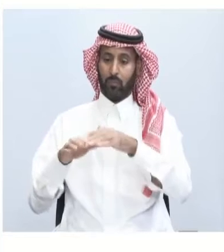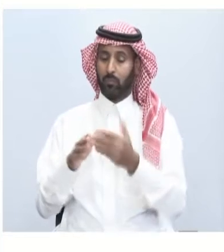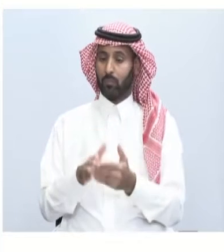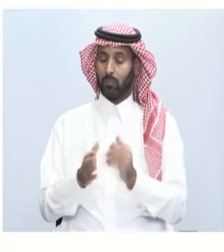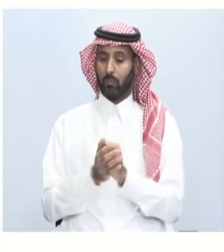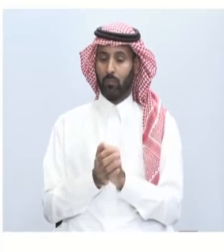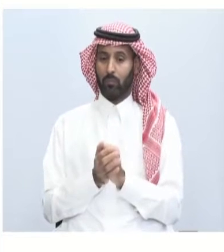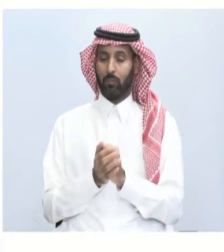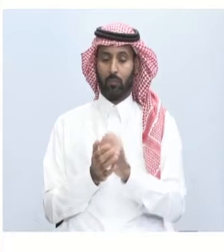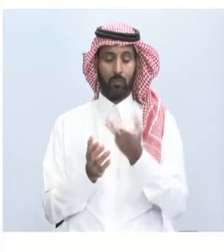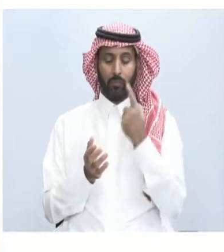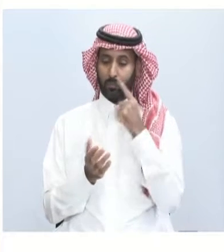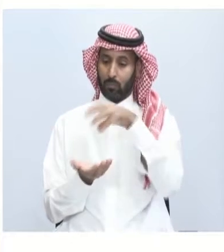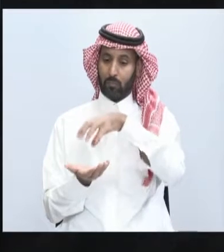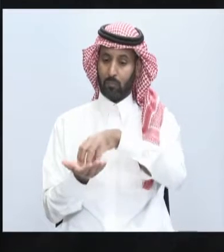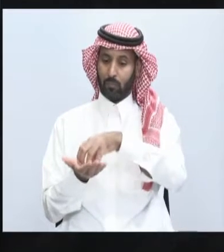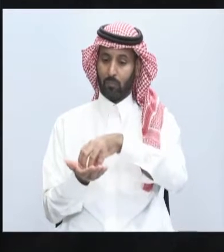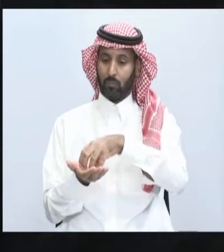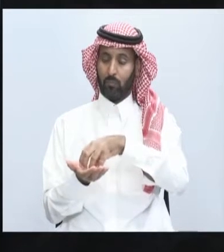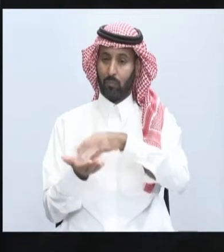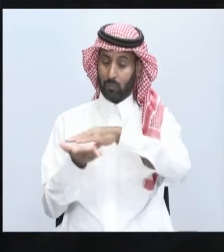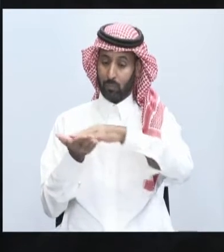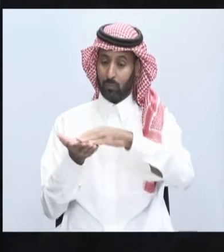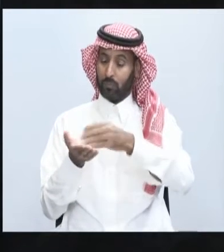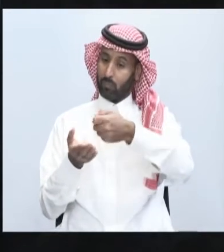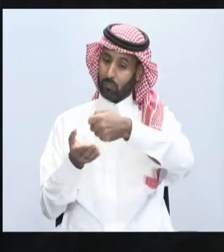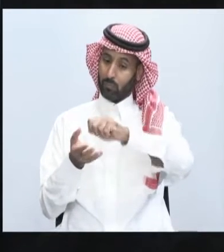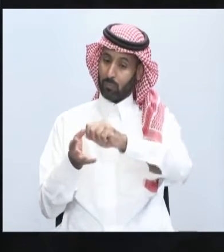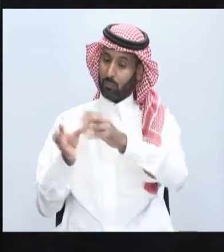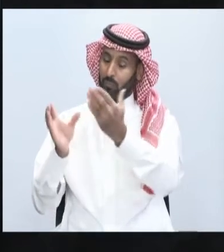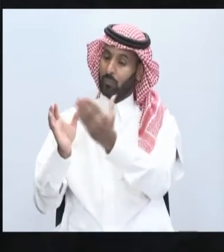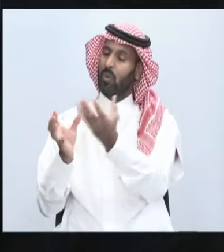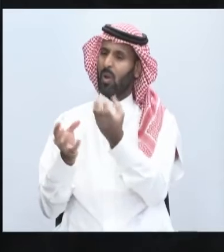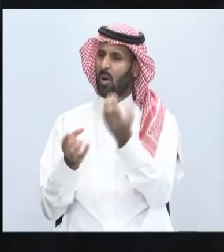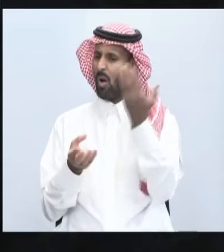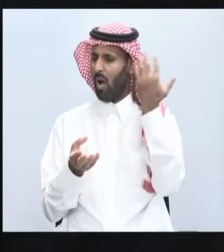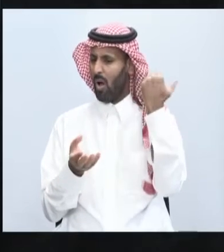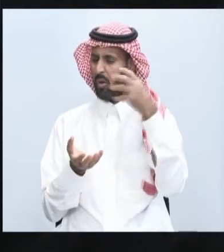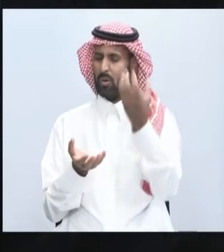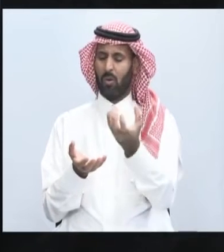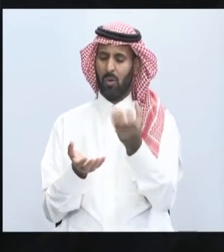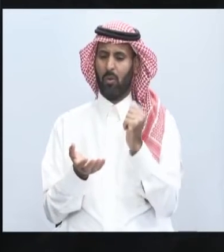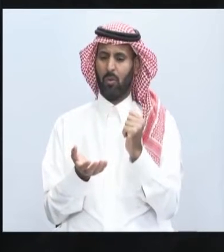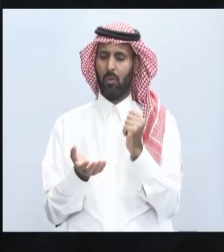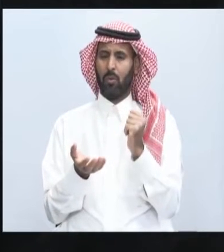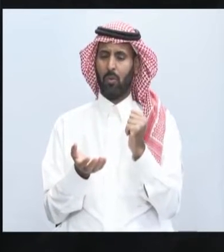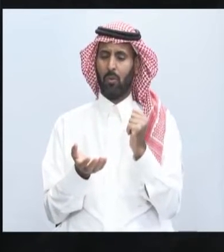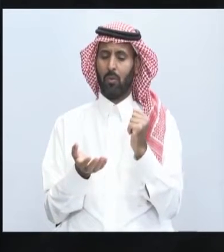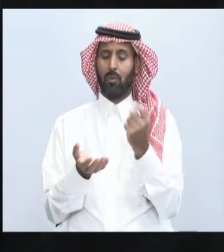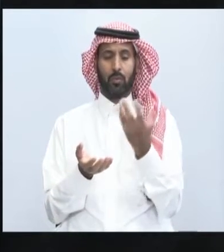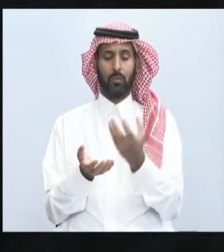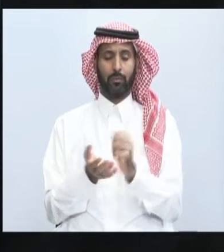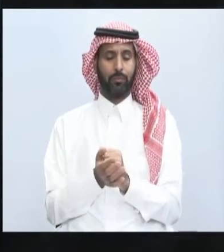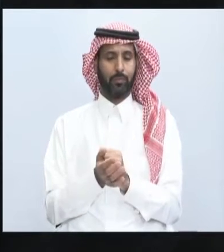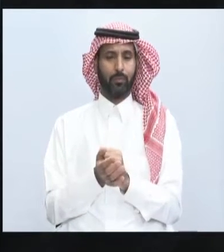usually used for a place to keep the old objects, maybe something